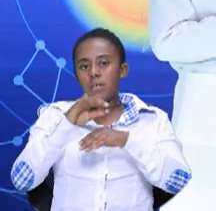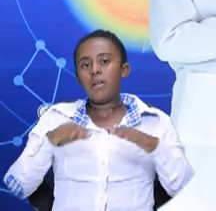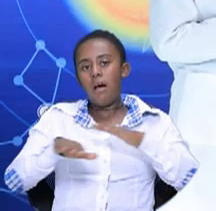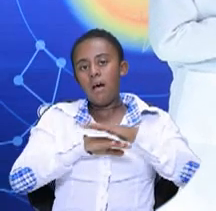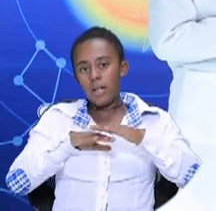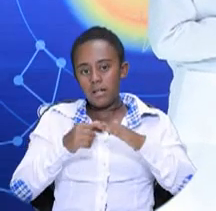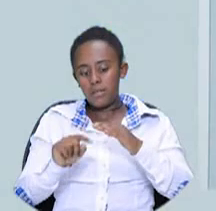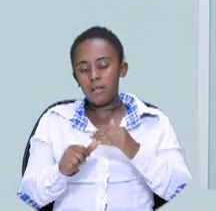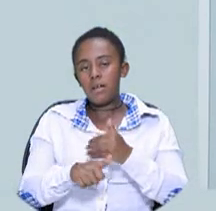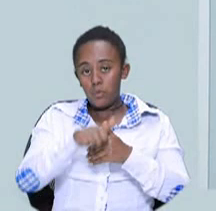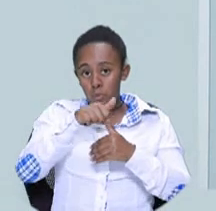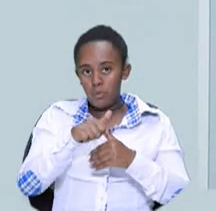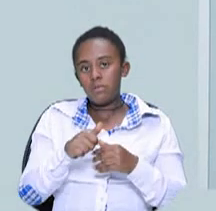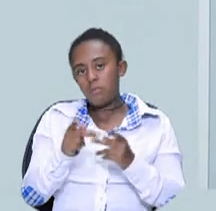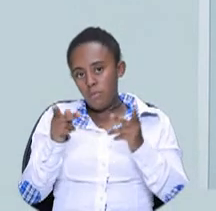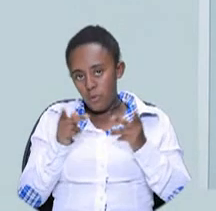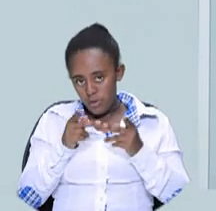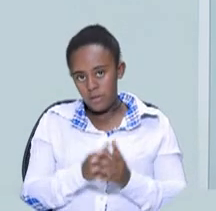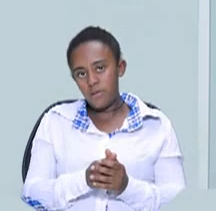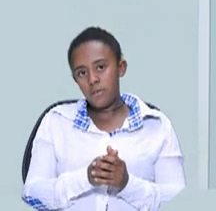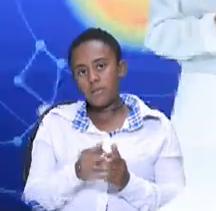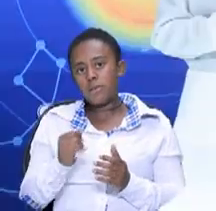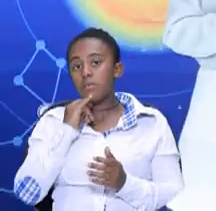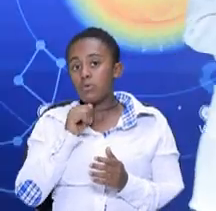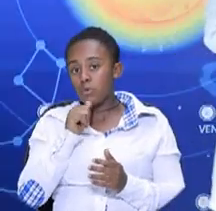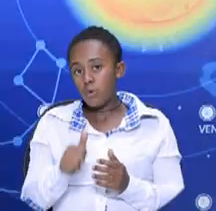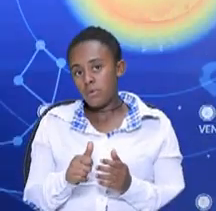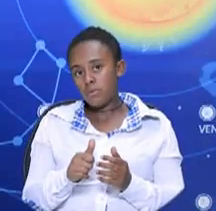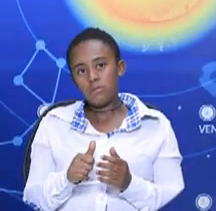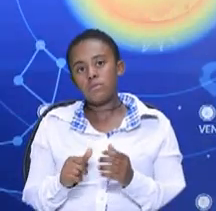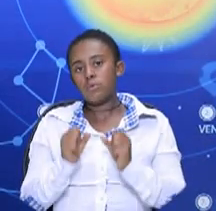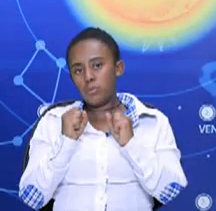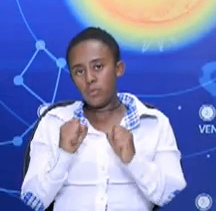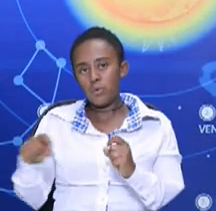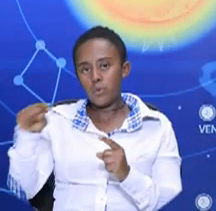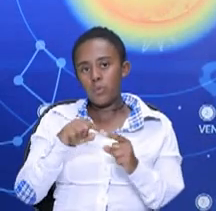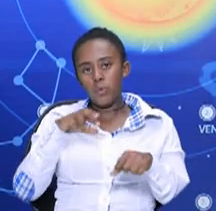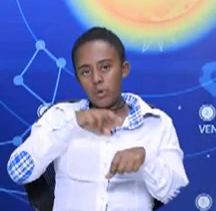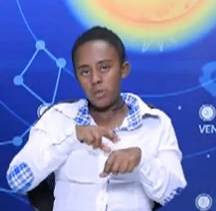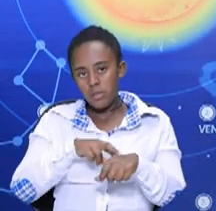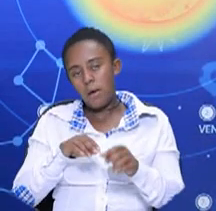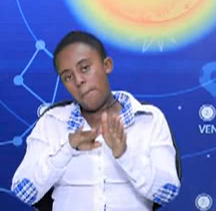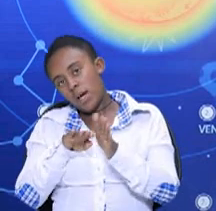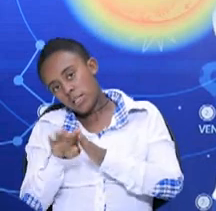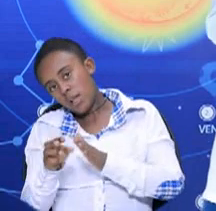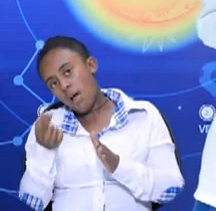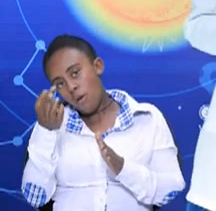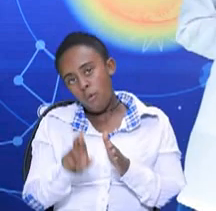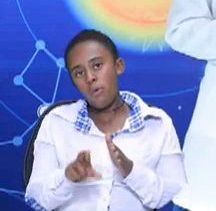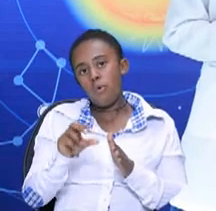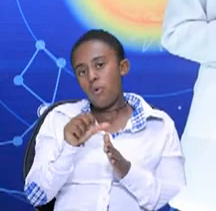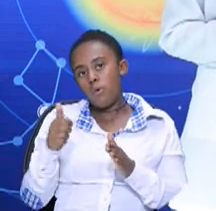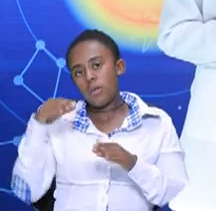the injured portion, and this new skin is not as such strong to resist bacterial or